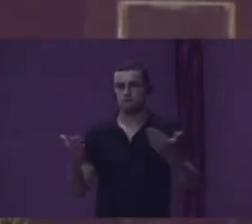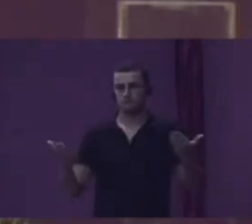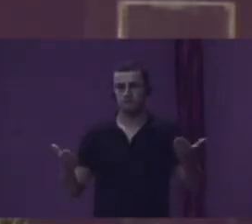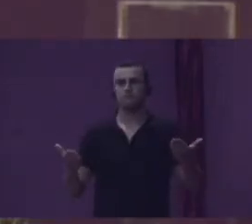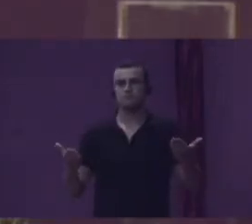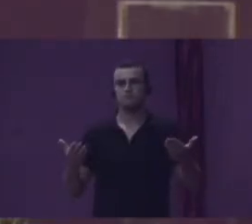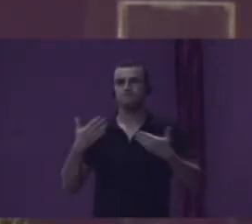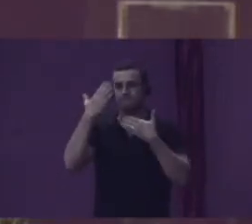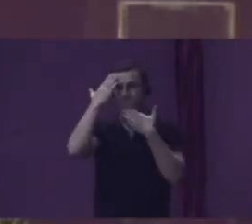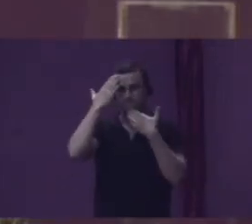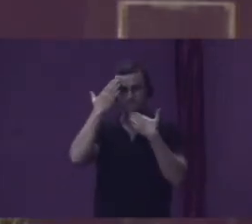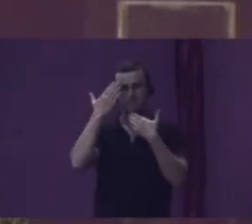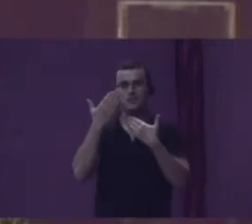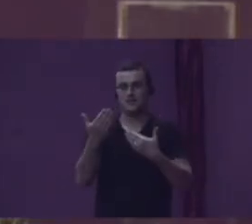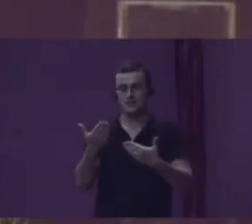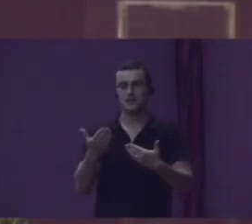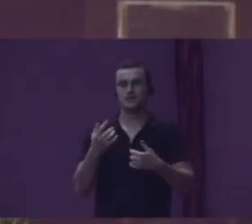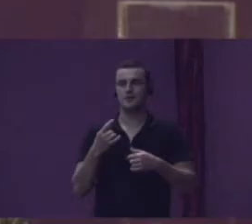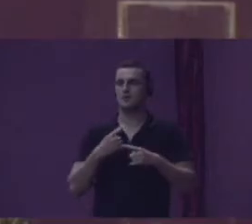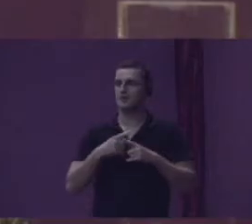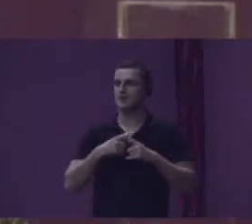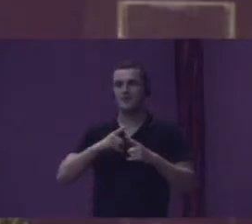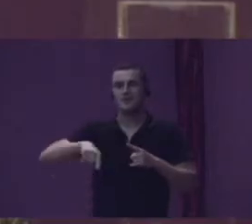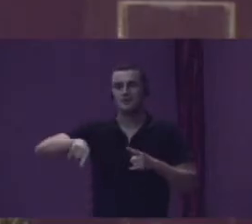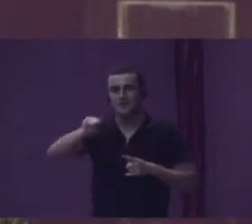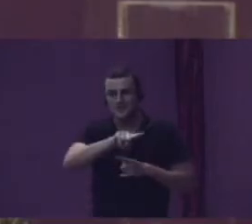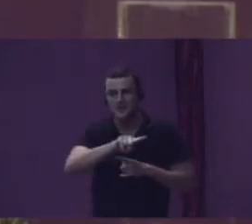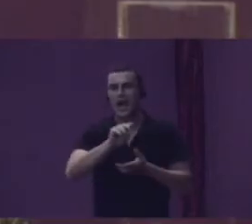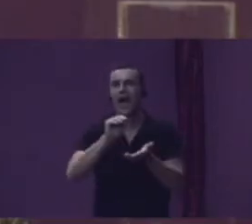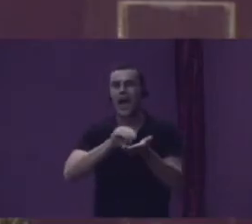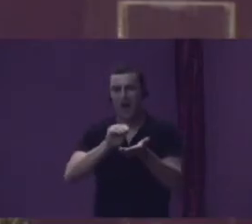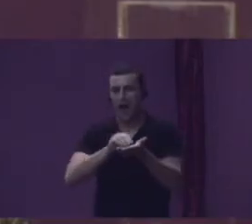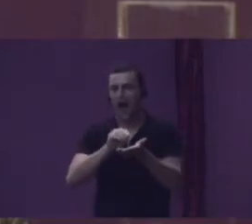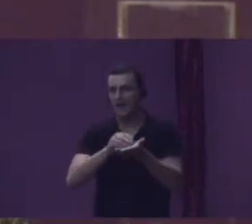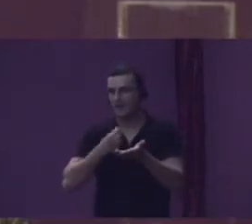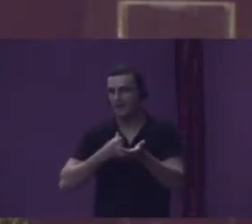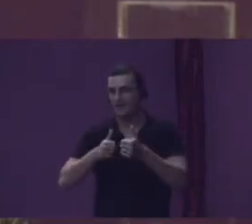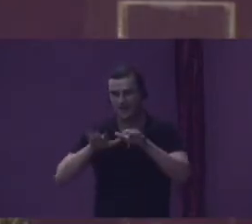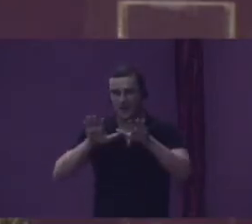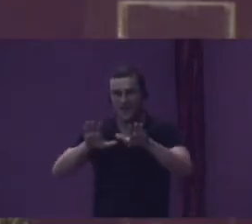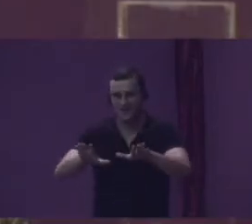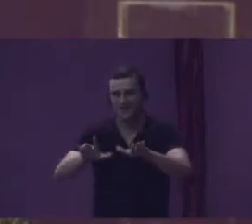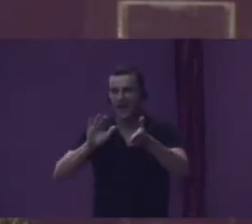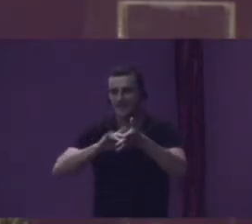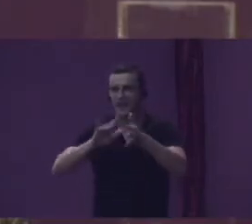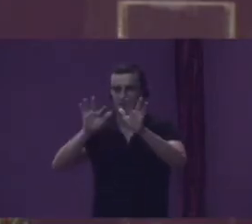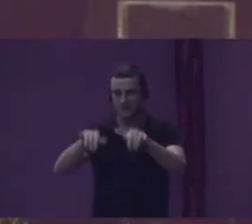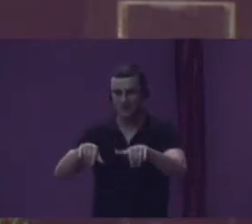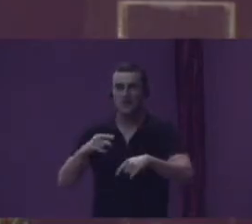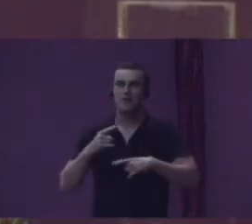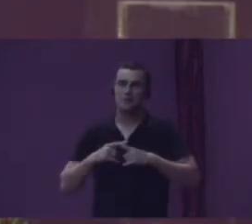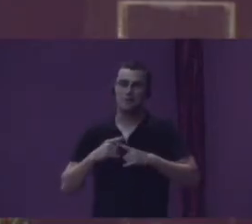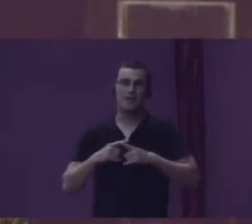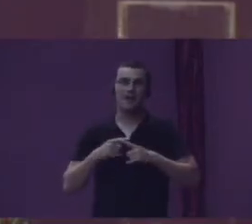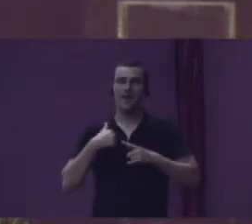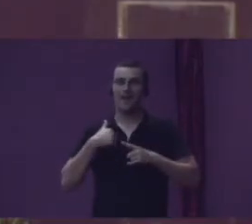for staying to see the very end of the symposium. I have the privilege of being the last to speak. All right. Thanks to